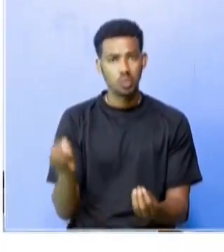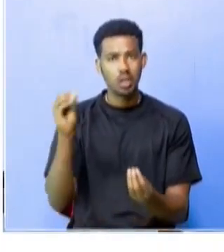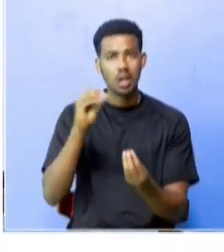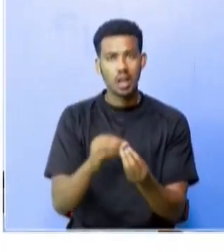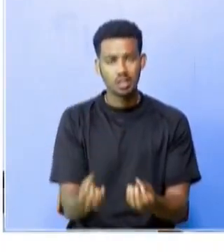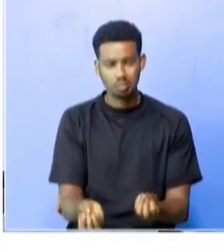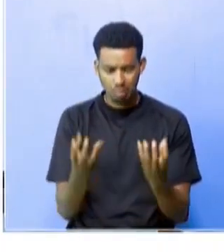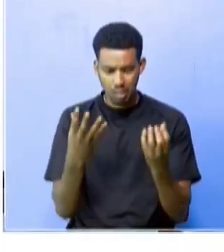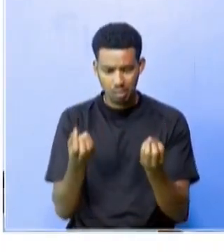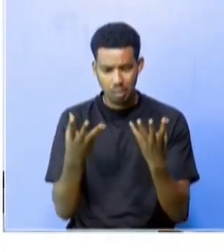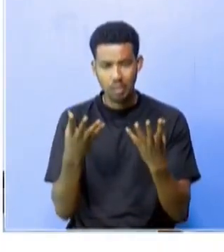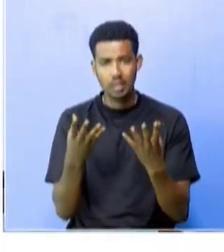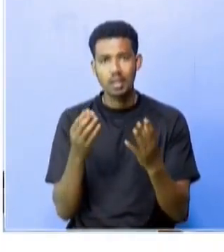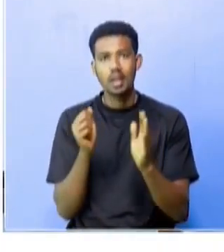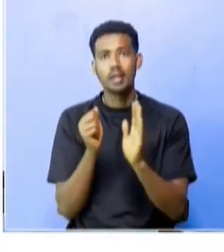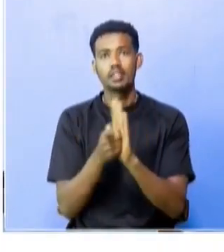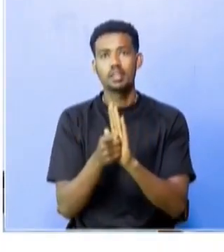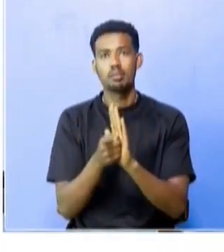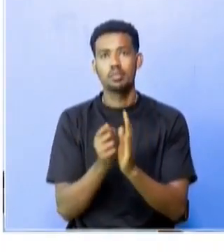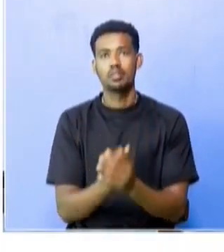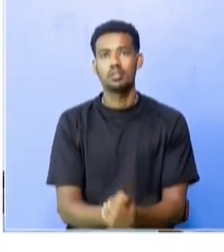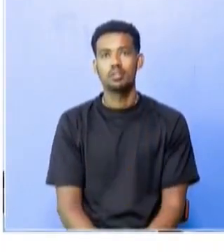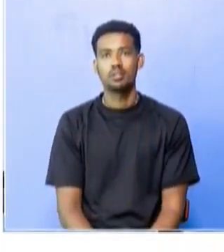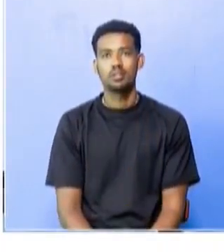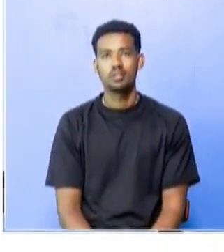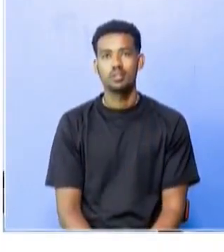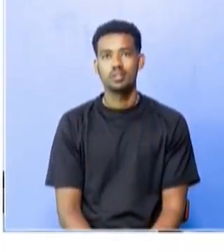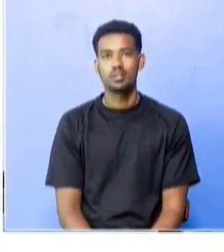bird plus box.